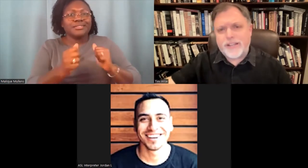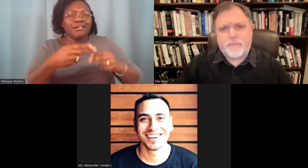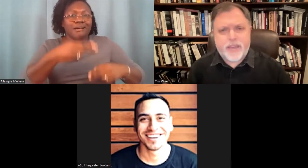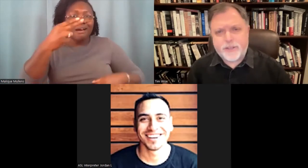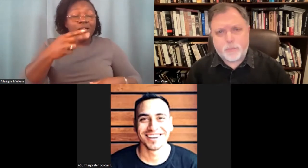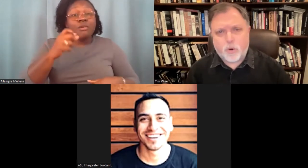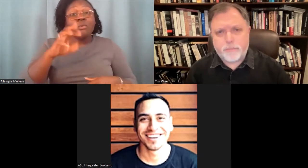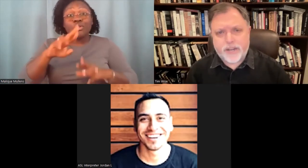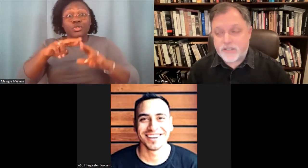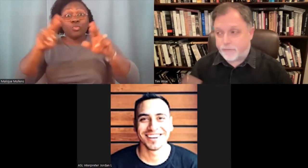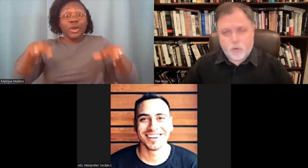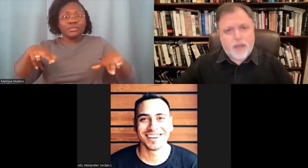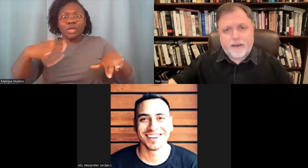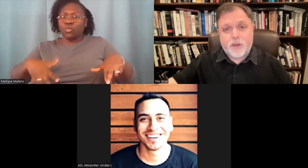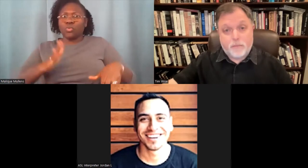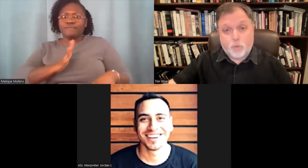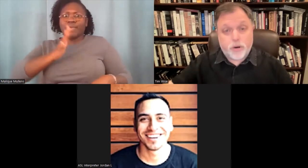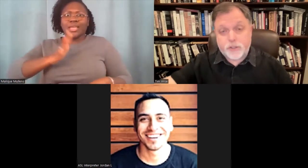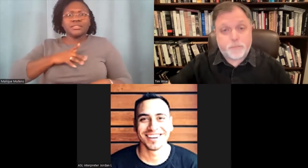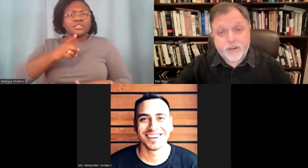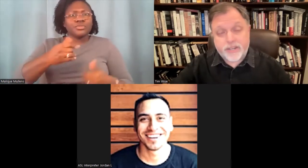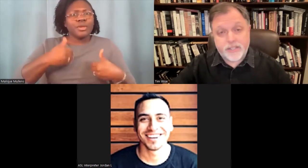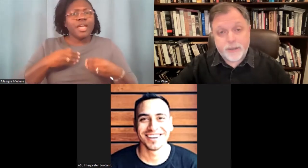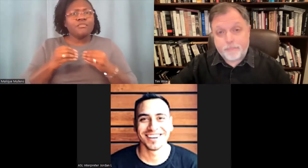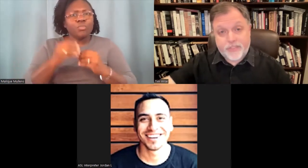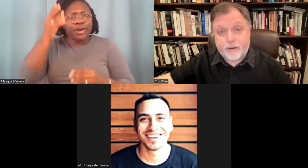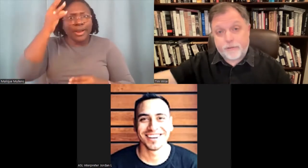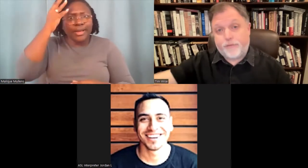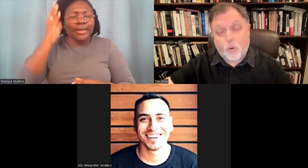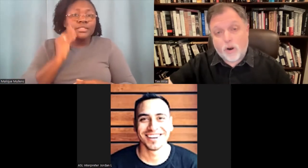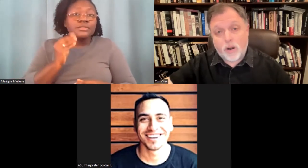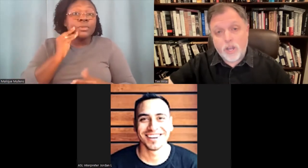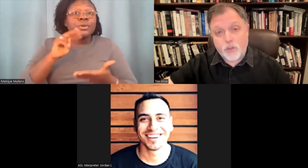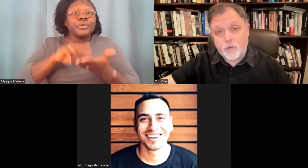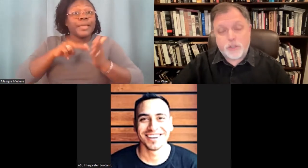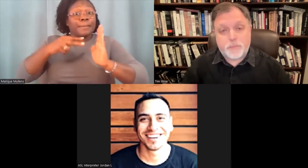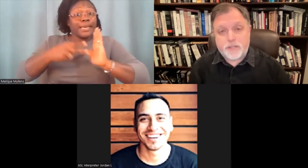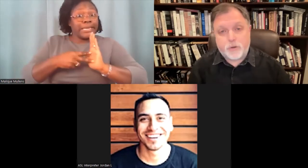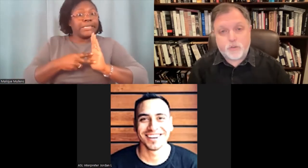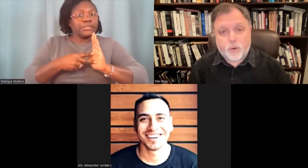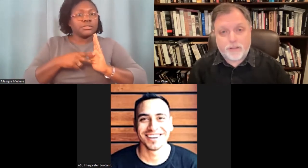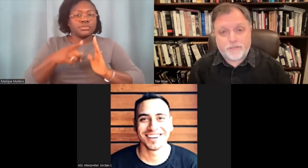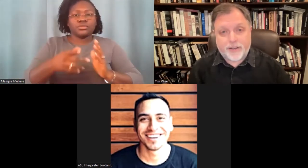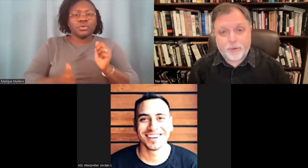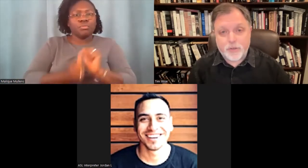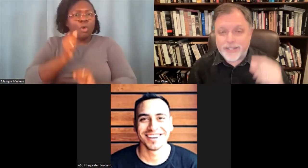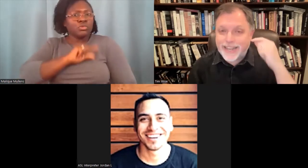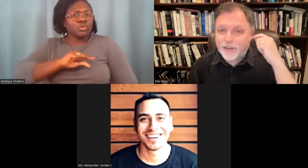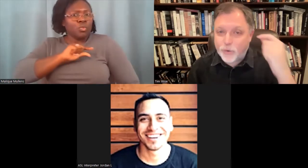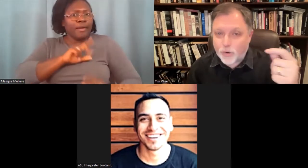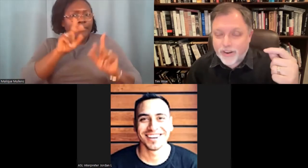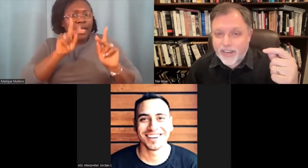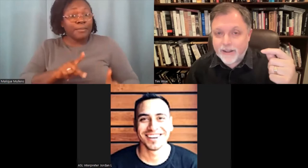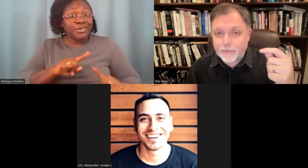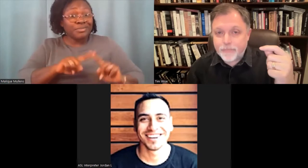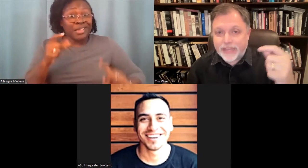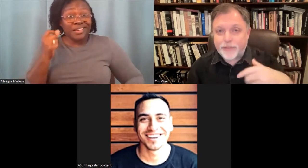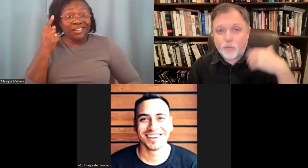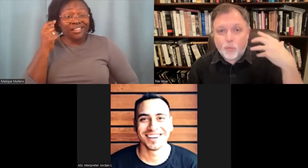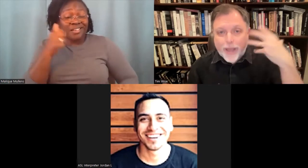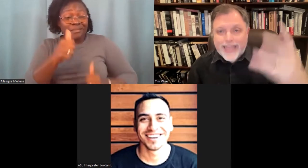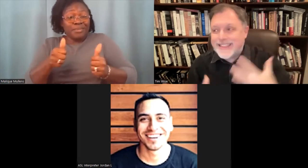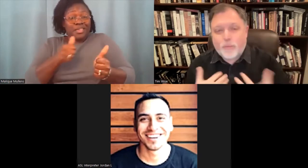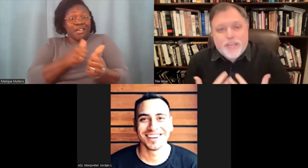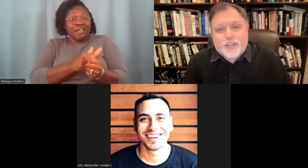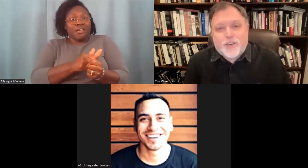your resume is more impressive. You have more experience, therefore you must be the most qualified person, ignoring that